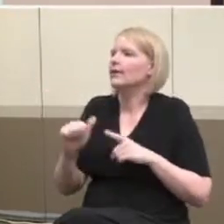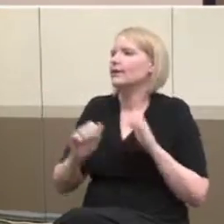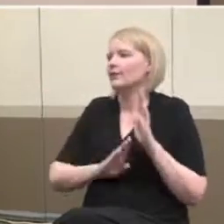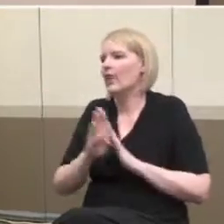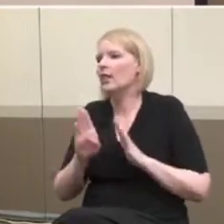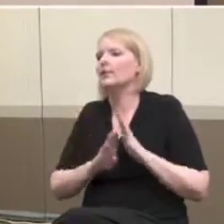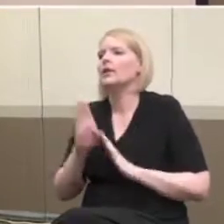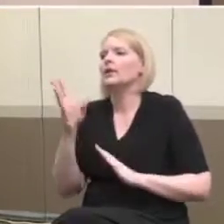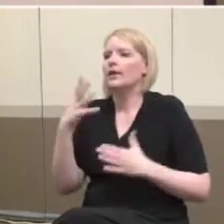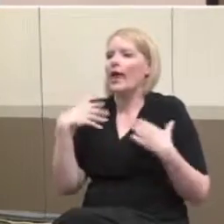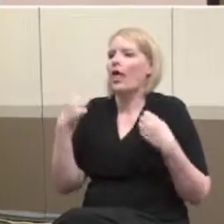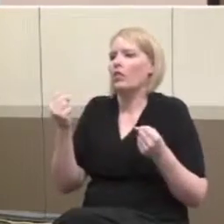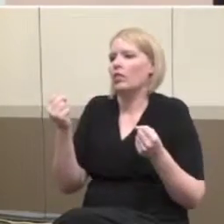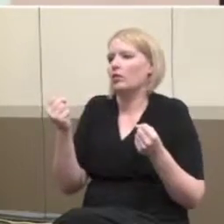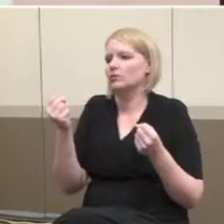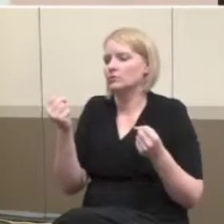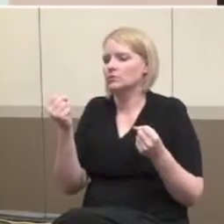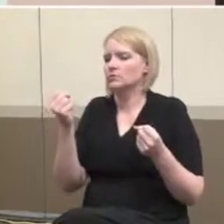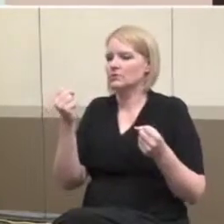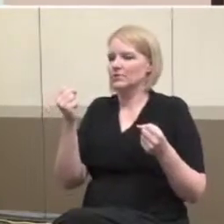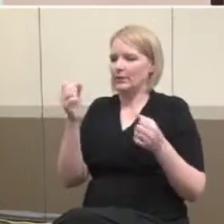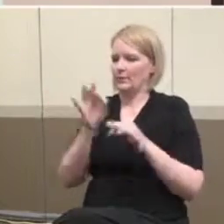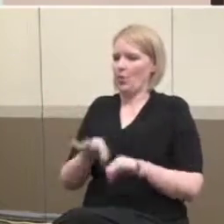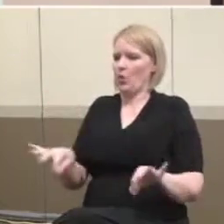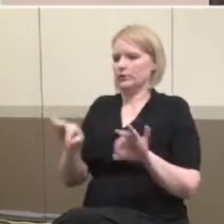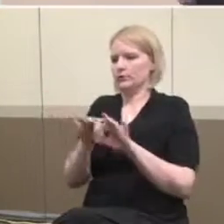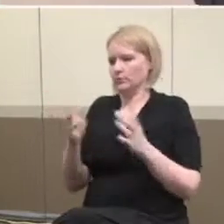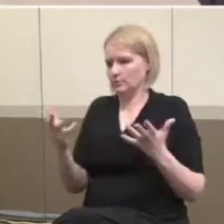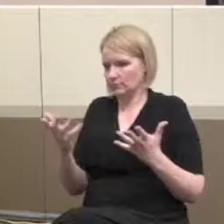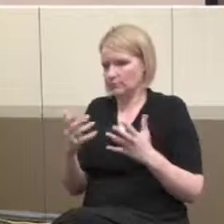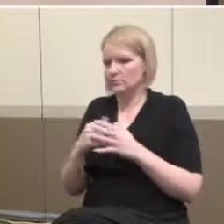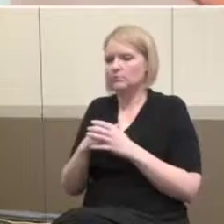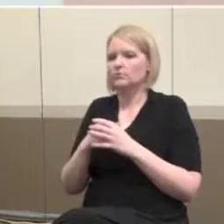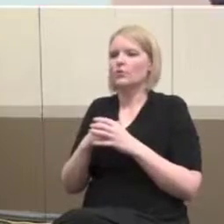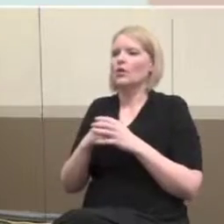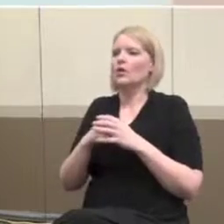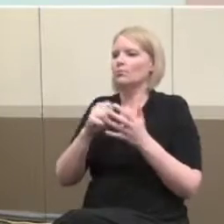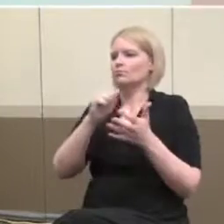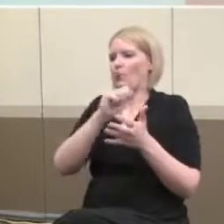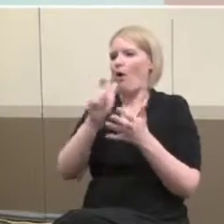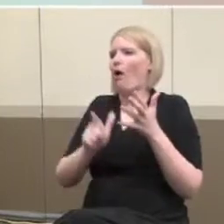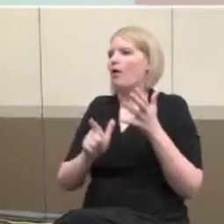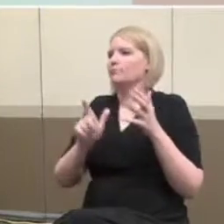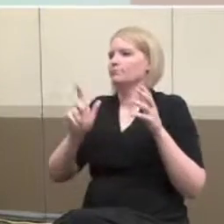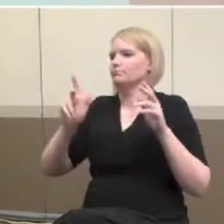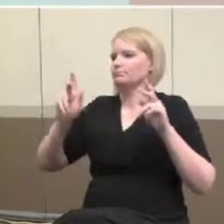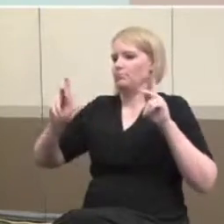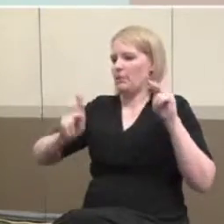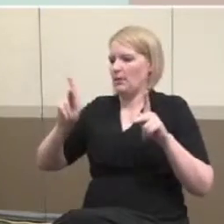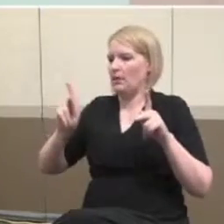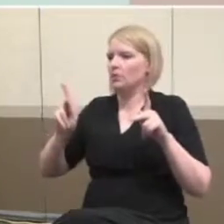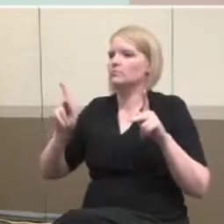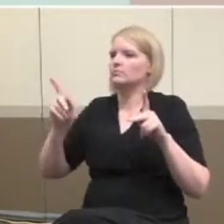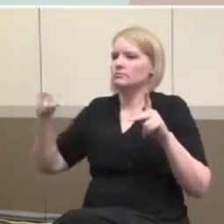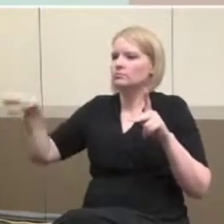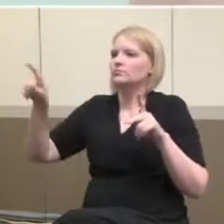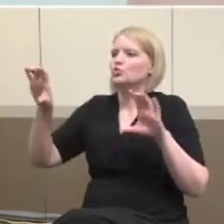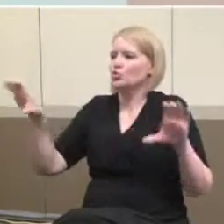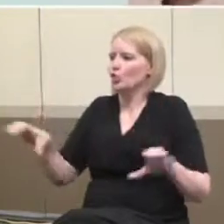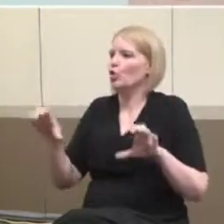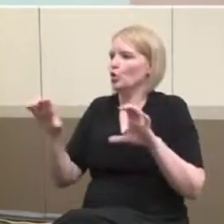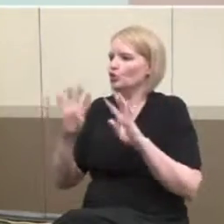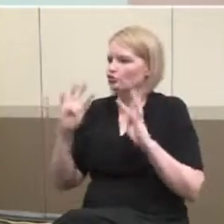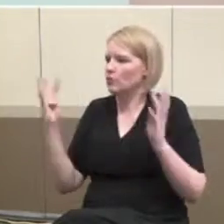and development, and health and wellness. And the key thing here is, all of the different people out who do drum